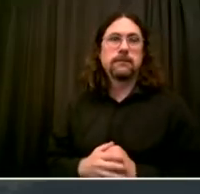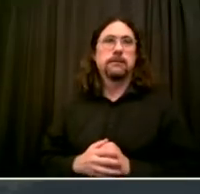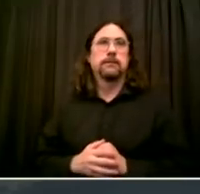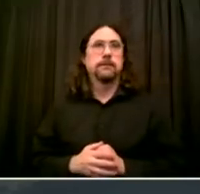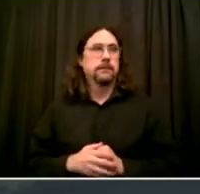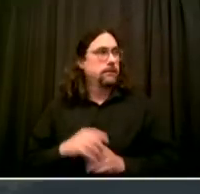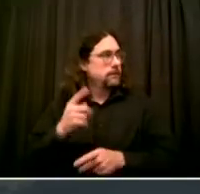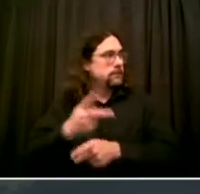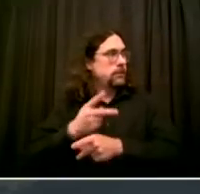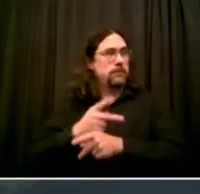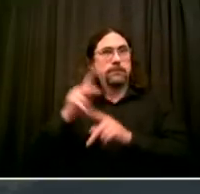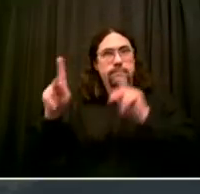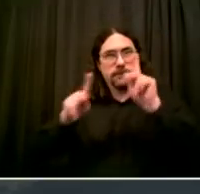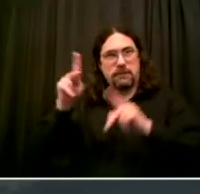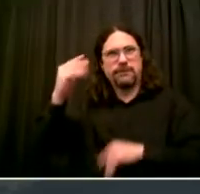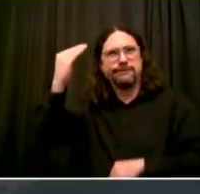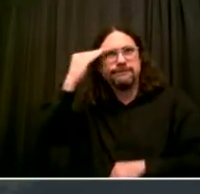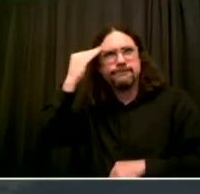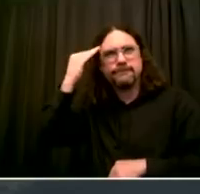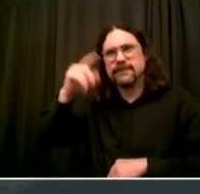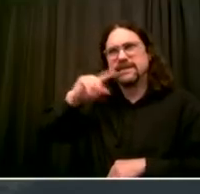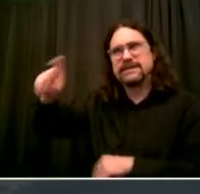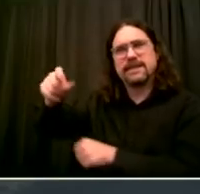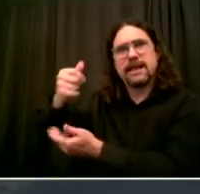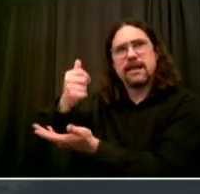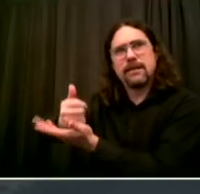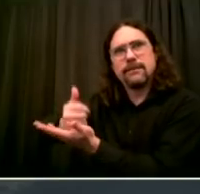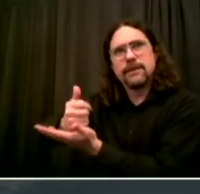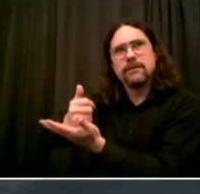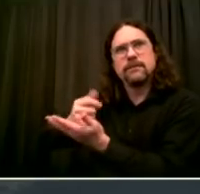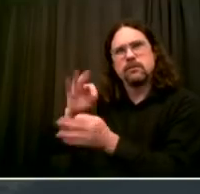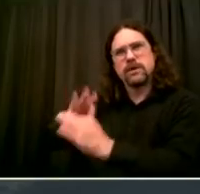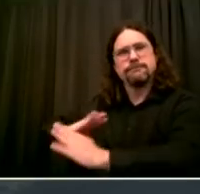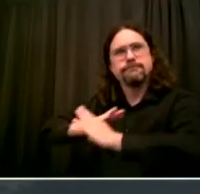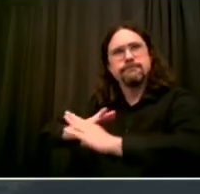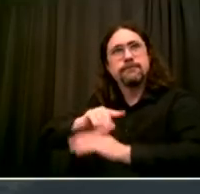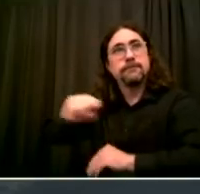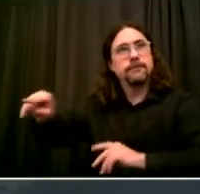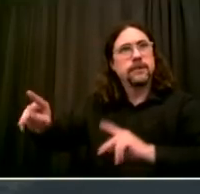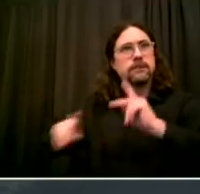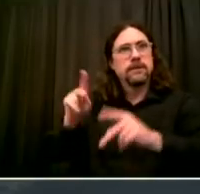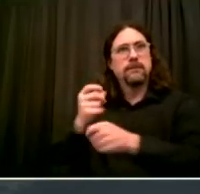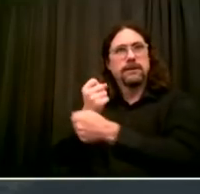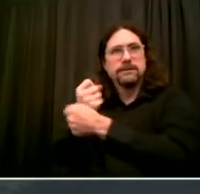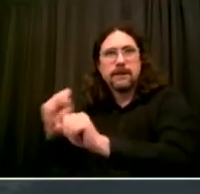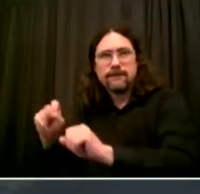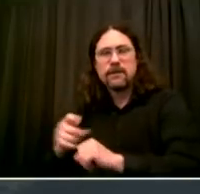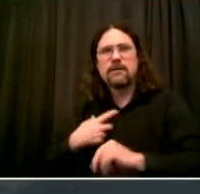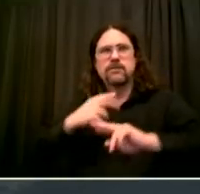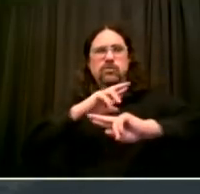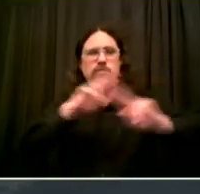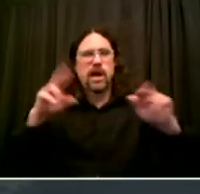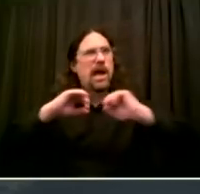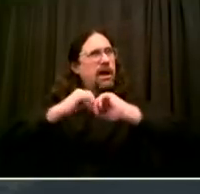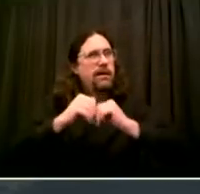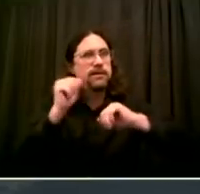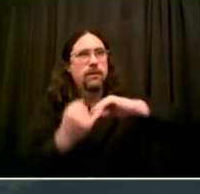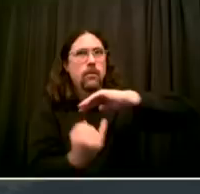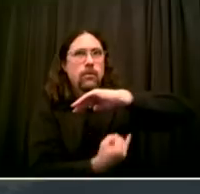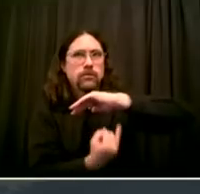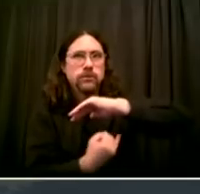safe separation, that the support will be there. That's going to encourage people to take advantage of it. That's going to make them comfortable doing it. It's going to make them